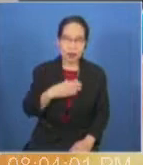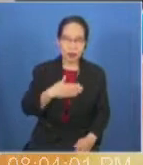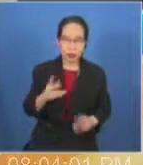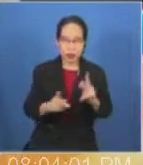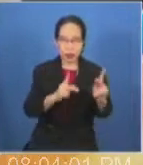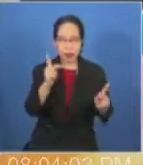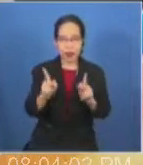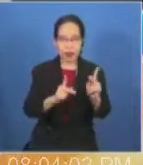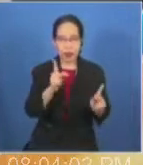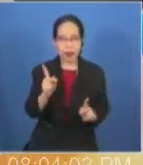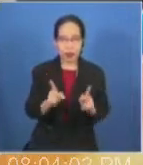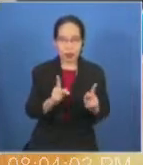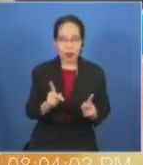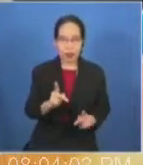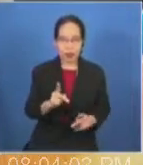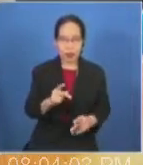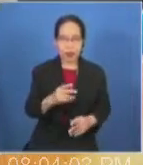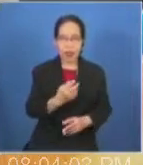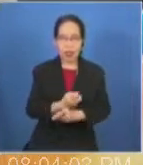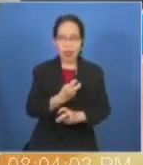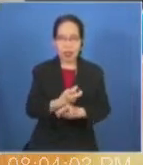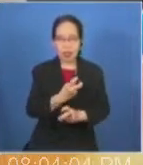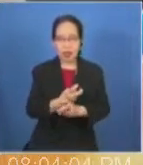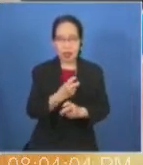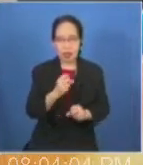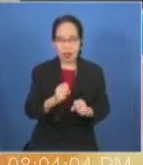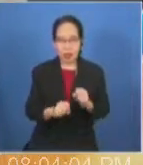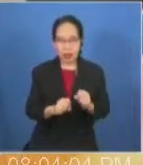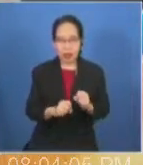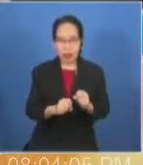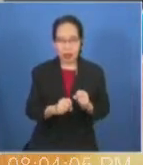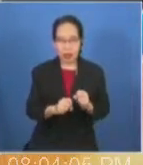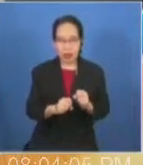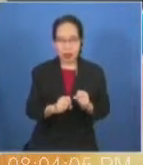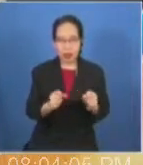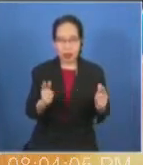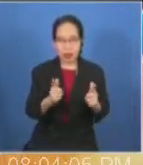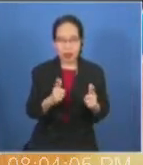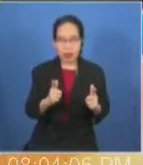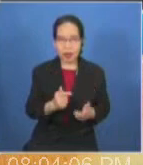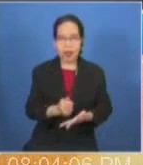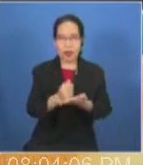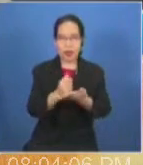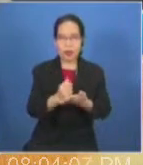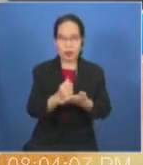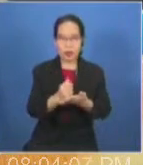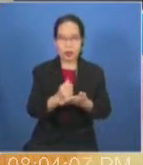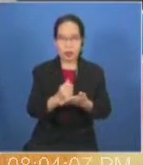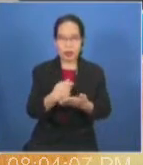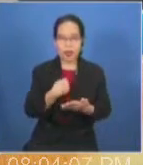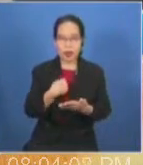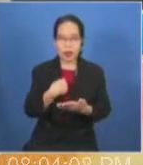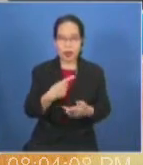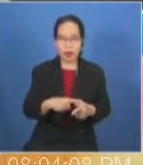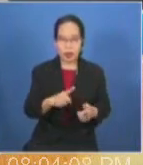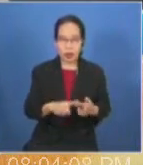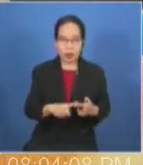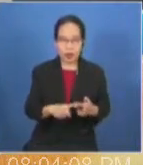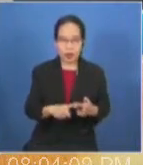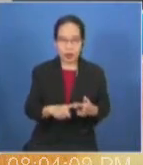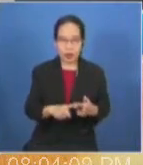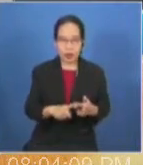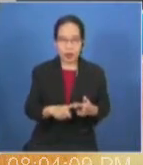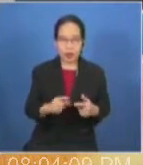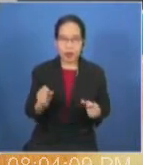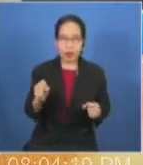I don't want people to experience struggling. So even in a little way, I want to